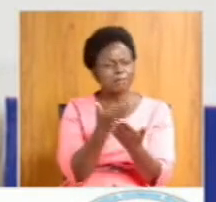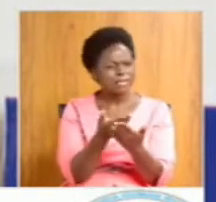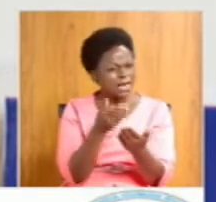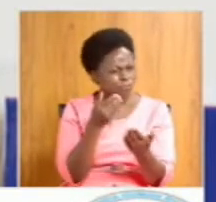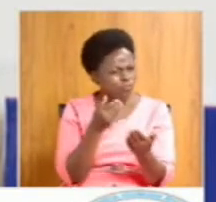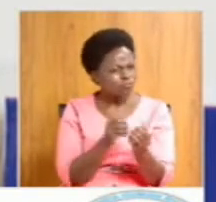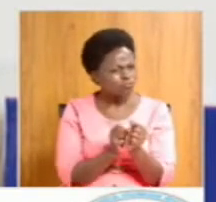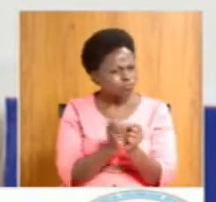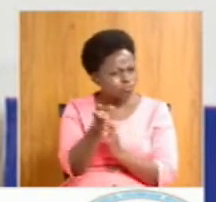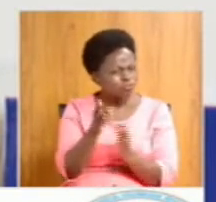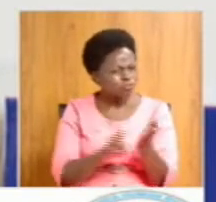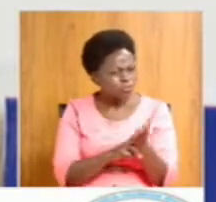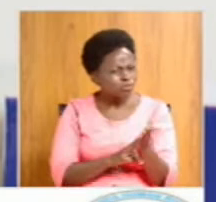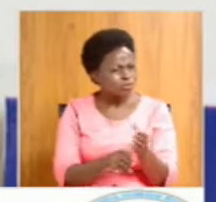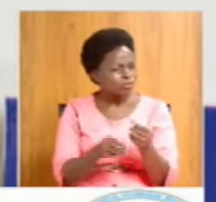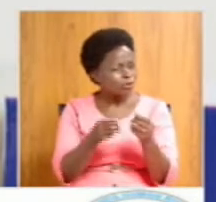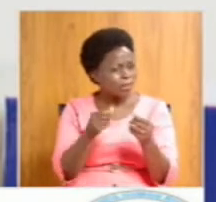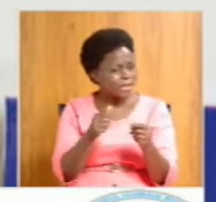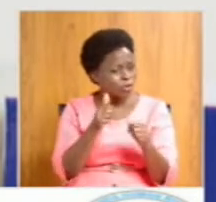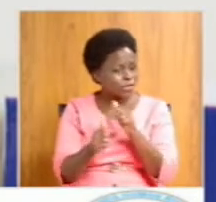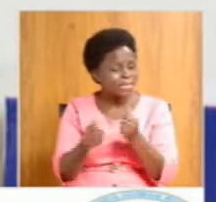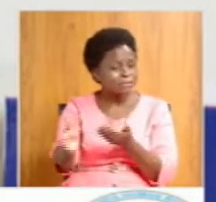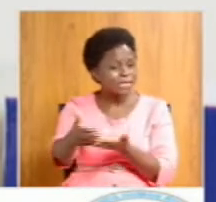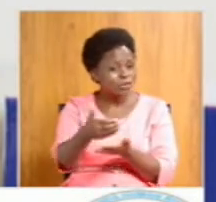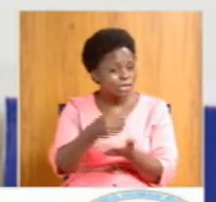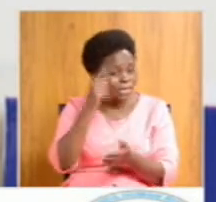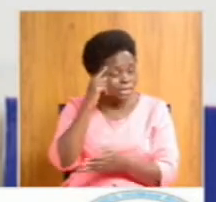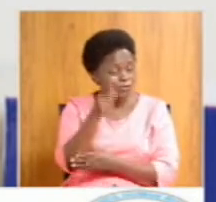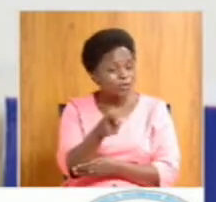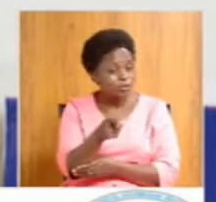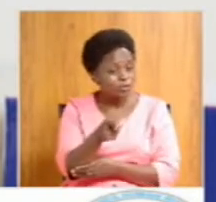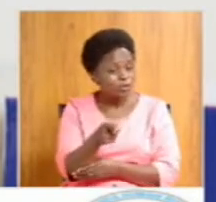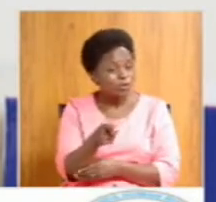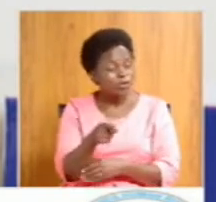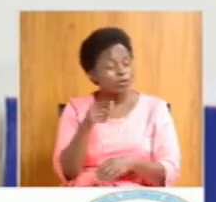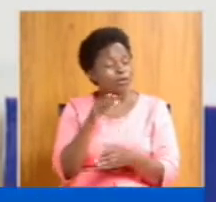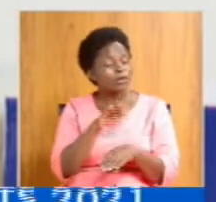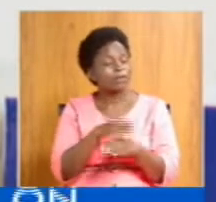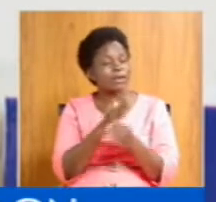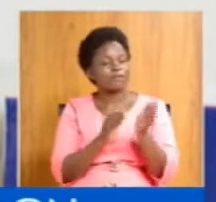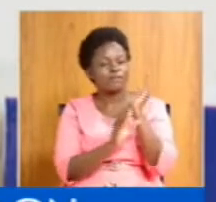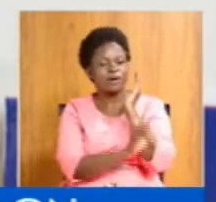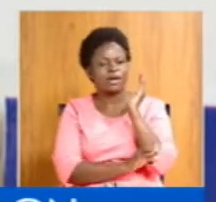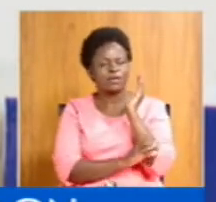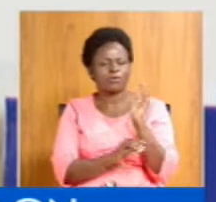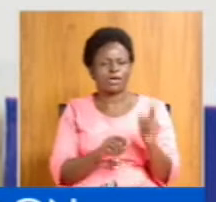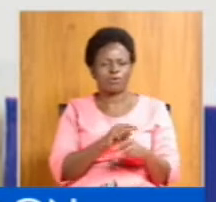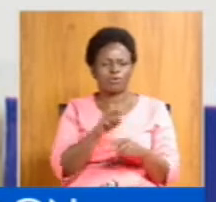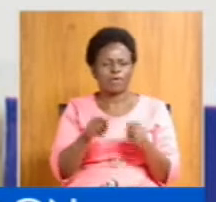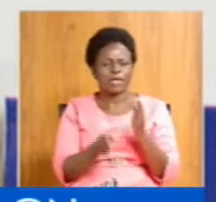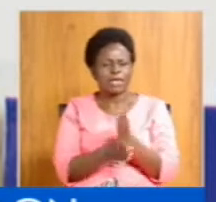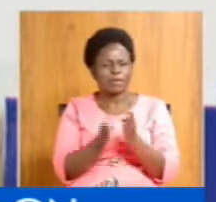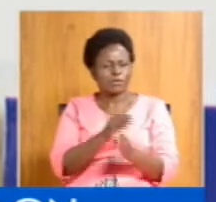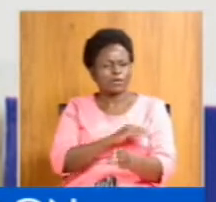utilization of the money that has been collected for you, for your behalf, for our country? So how do we build